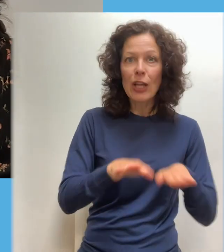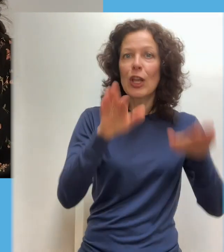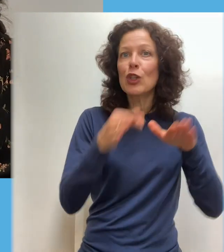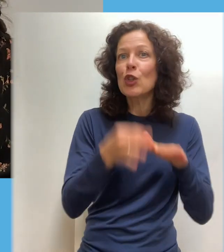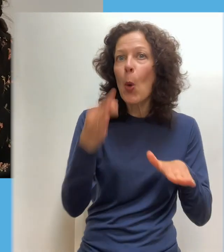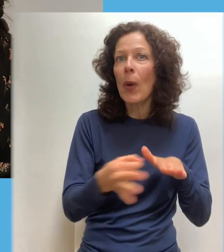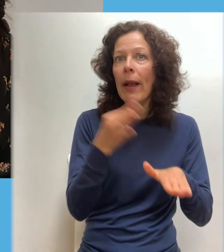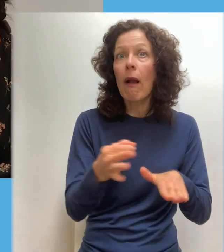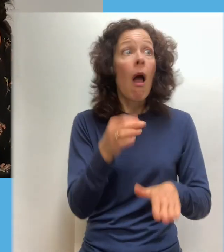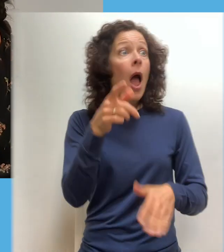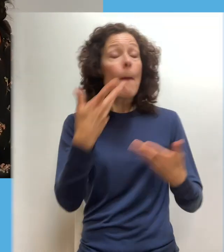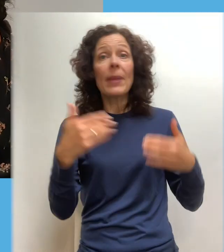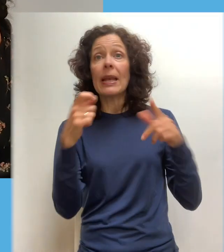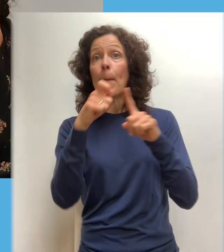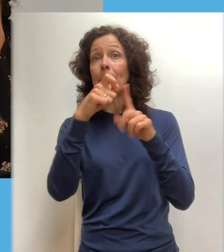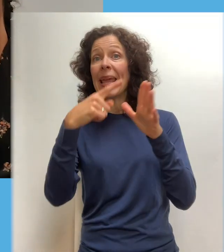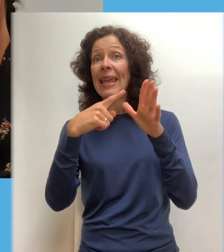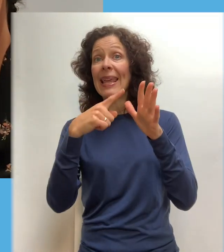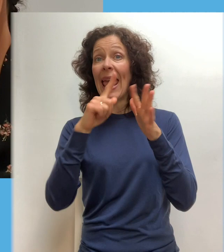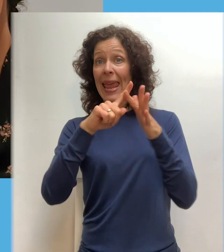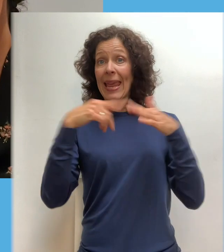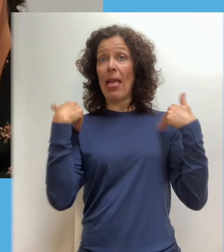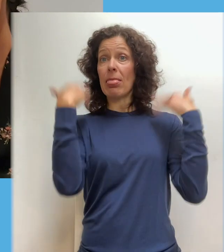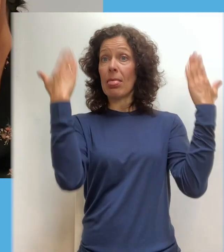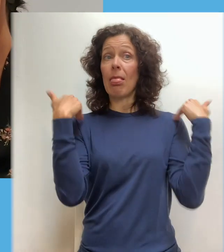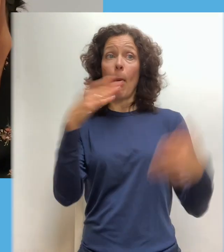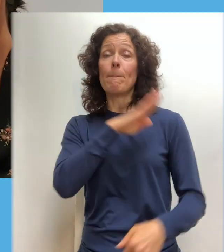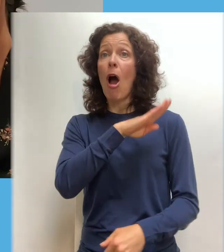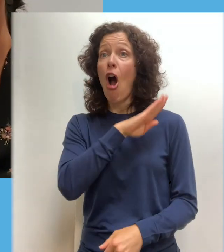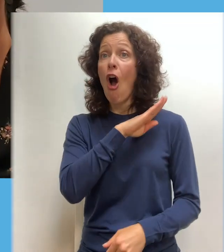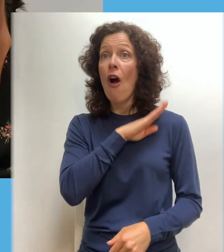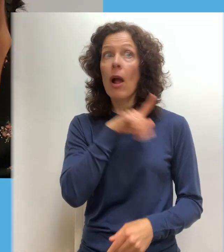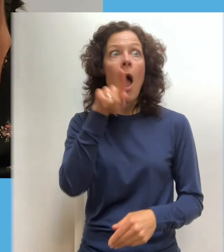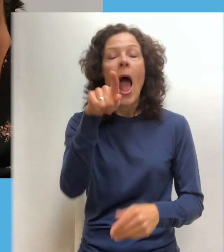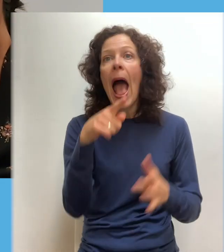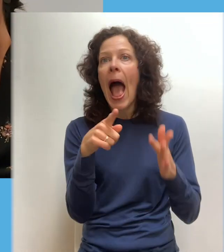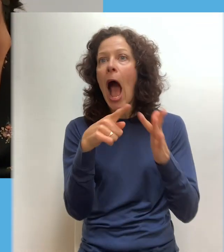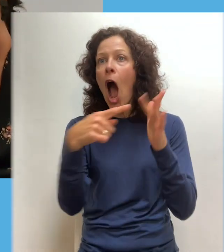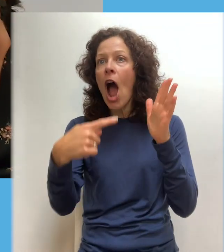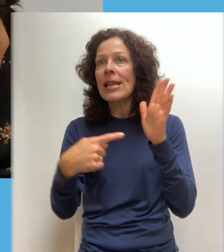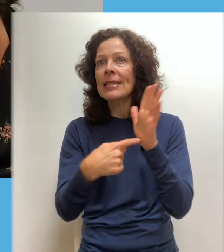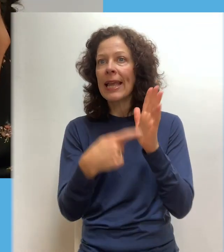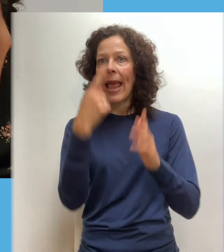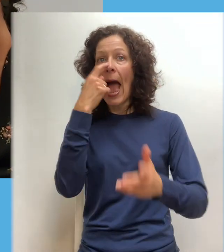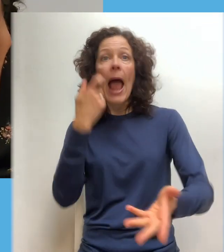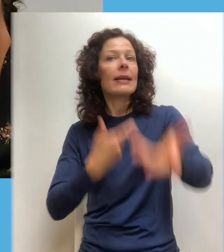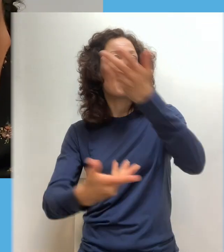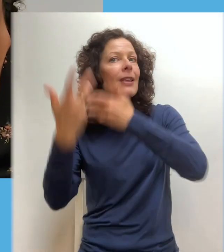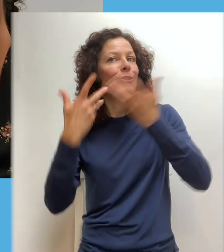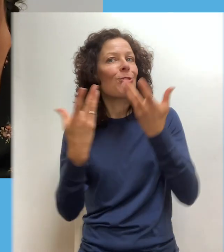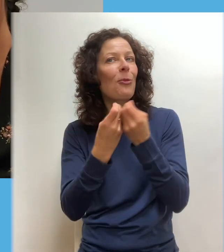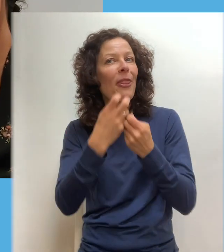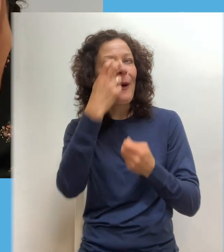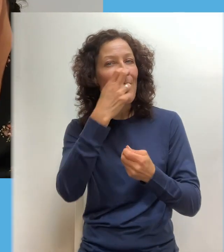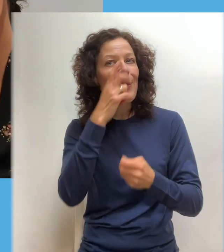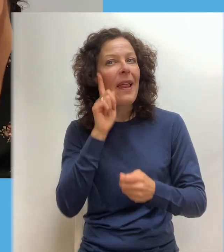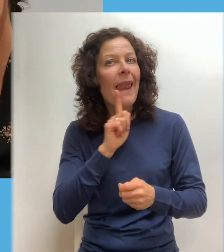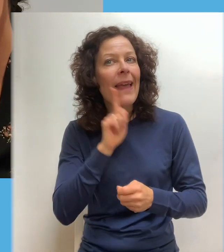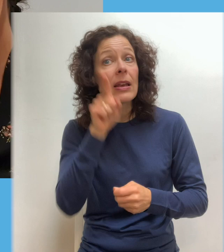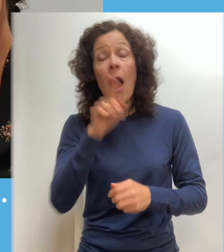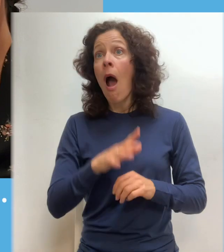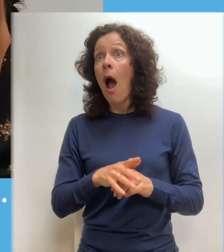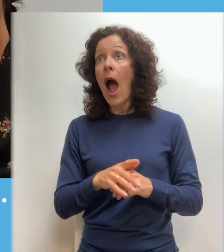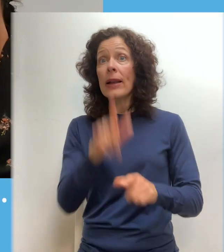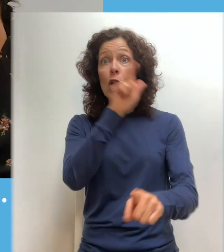and history with Mrs. Stevens," said Kavita. "And art with the community project," added